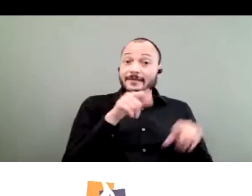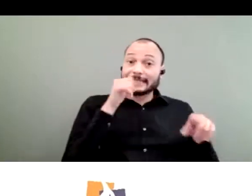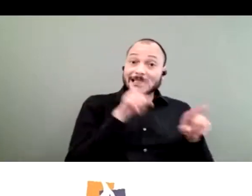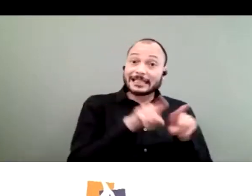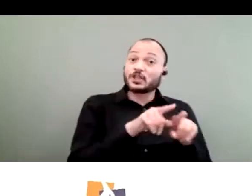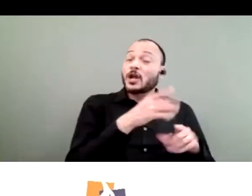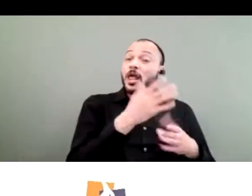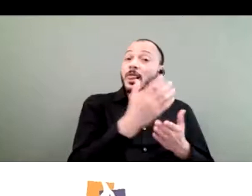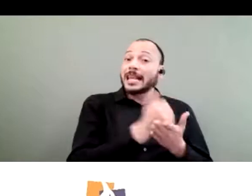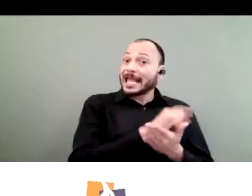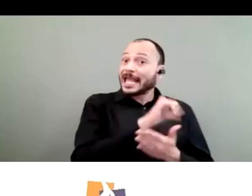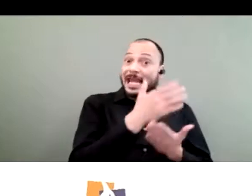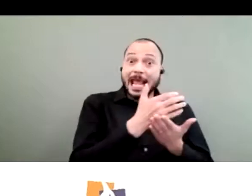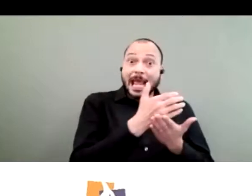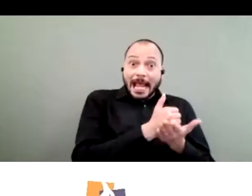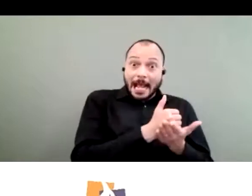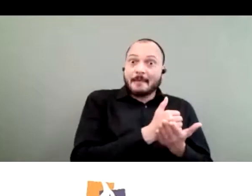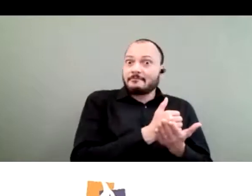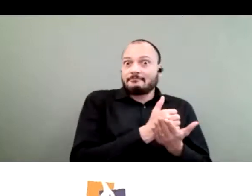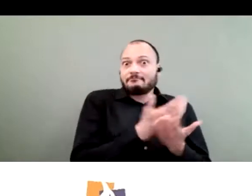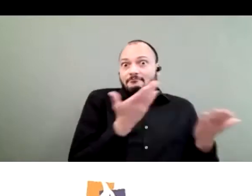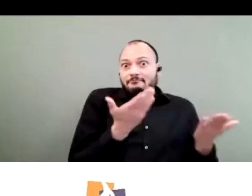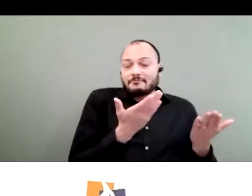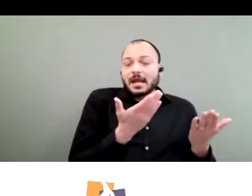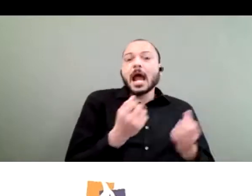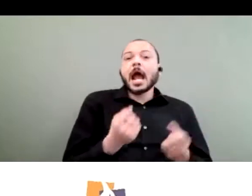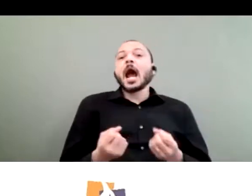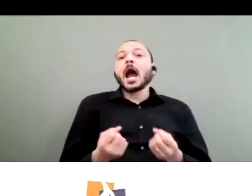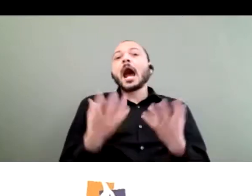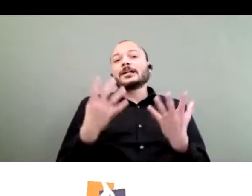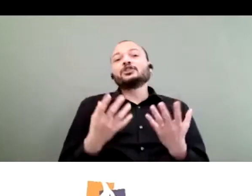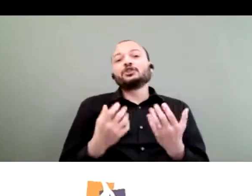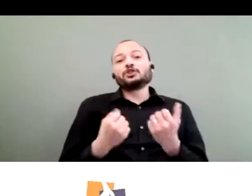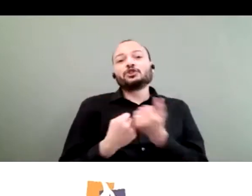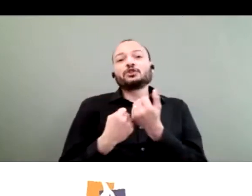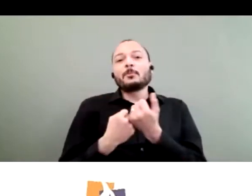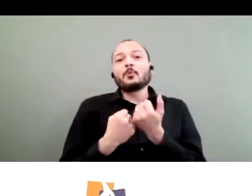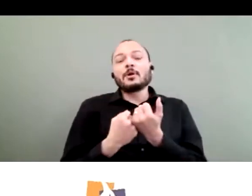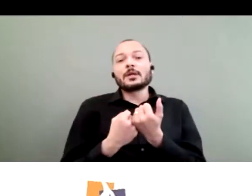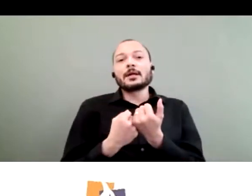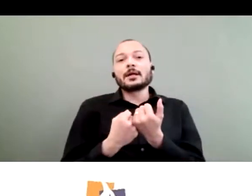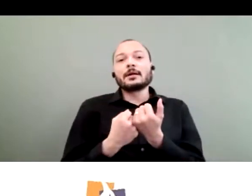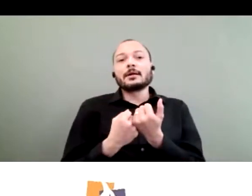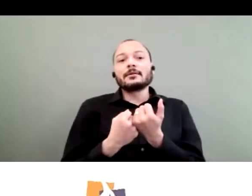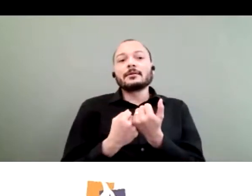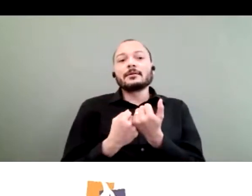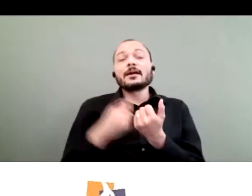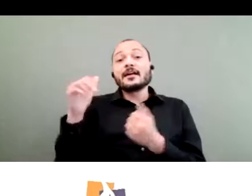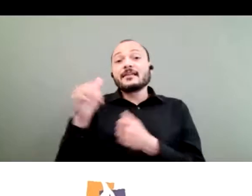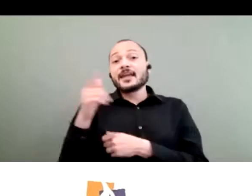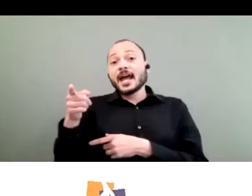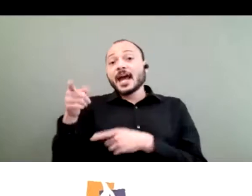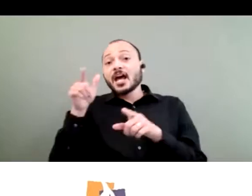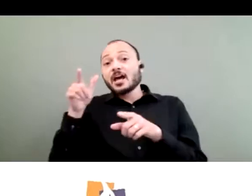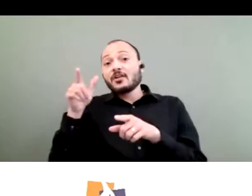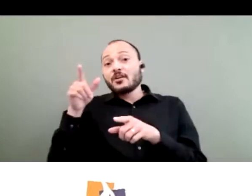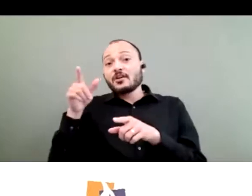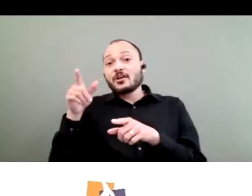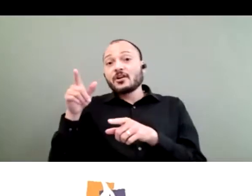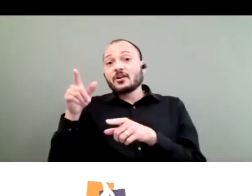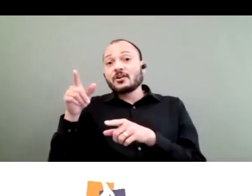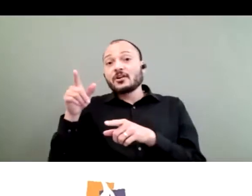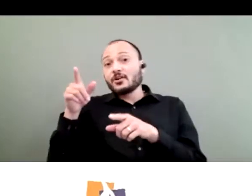all, how much support was the other sibling providing. I wasn't sure if it was brother or